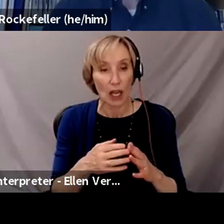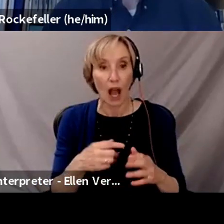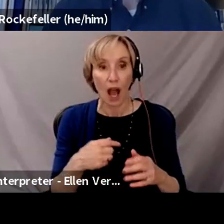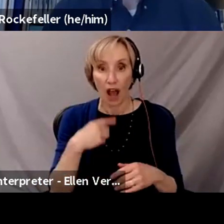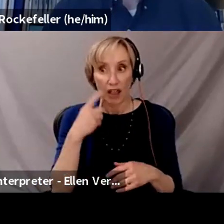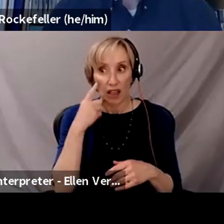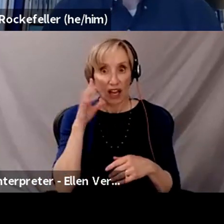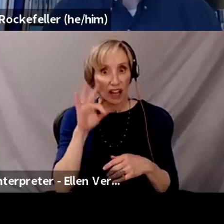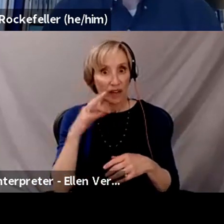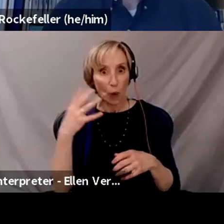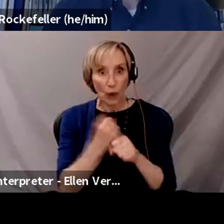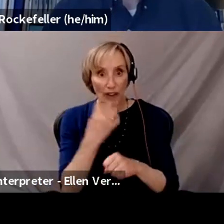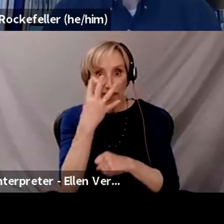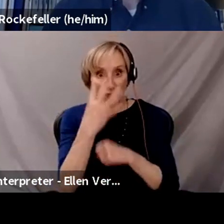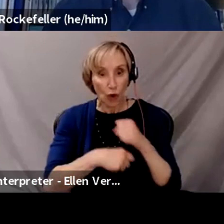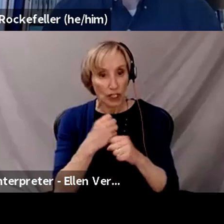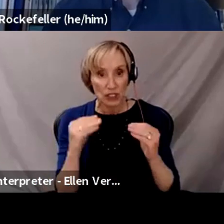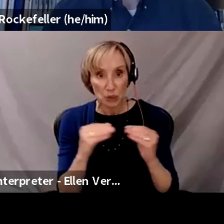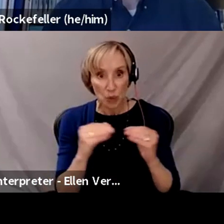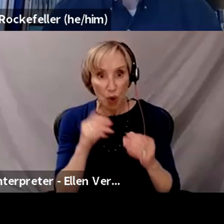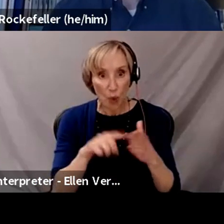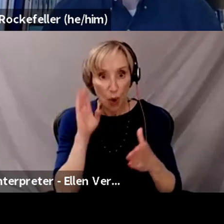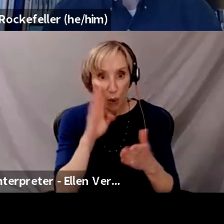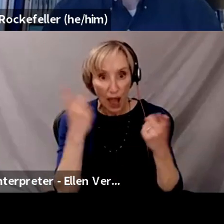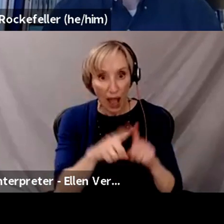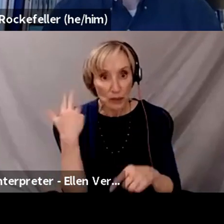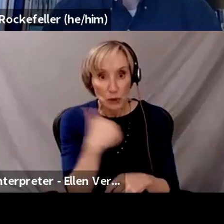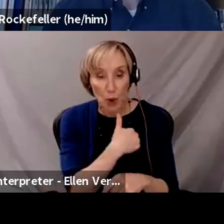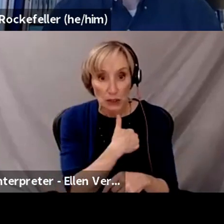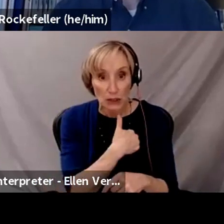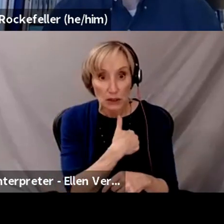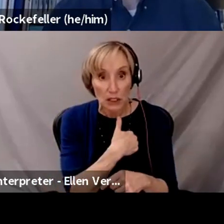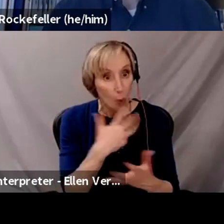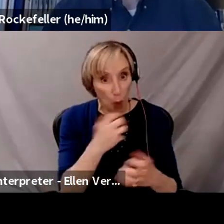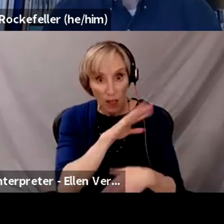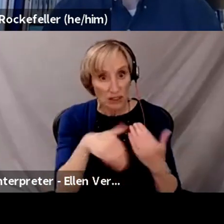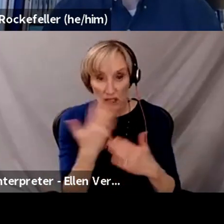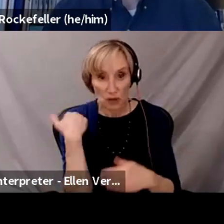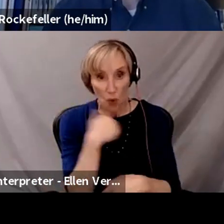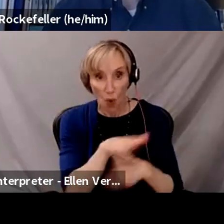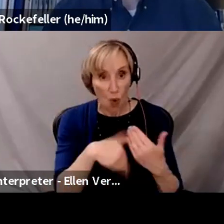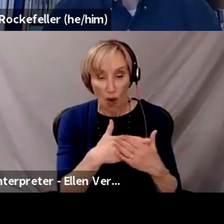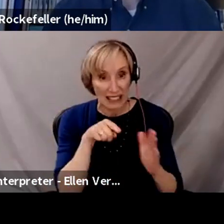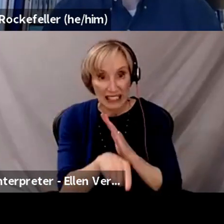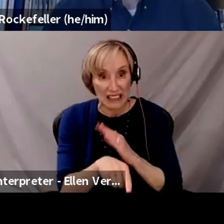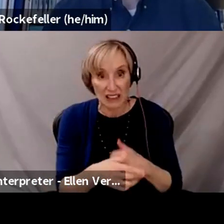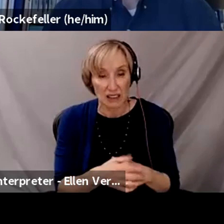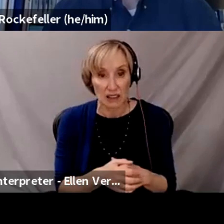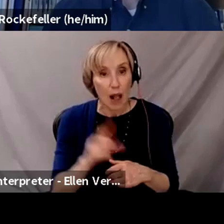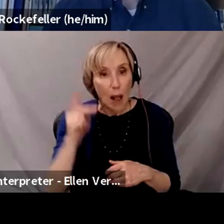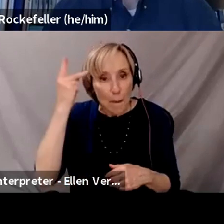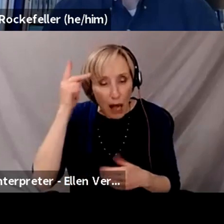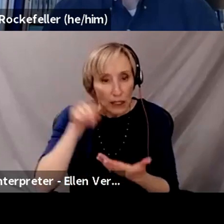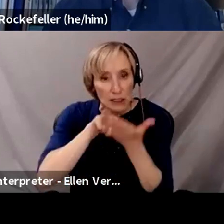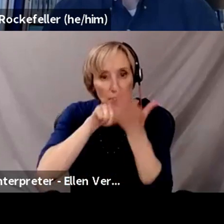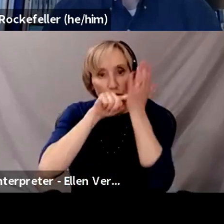politics as reflects, it reflects people's values. And I didn't know that there were